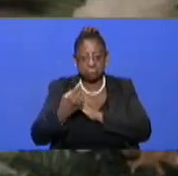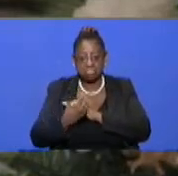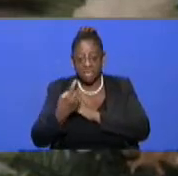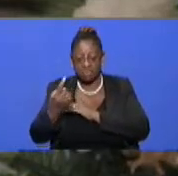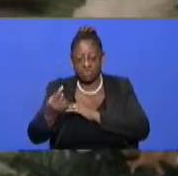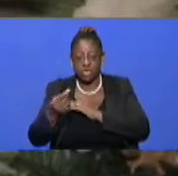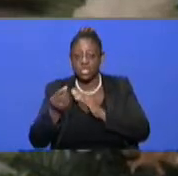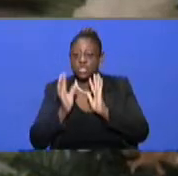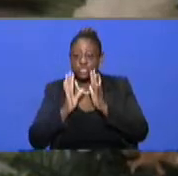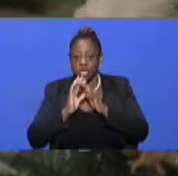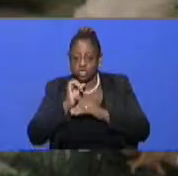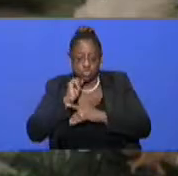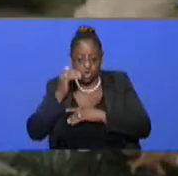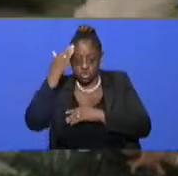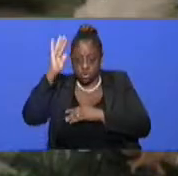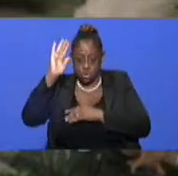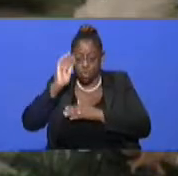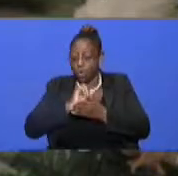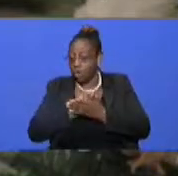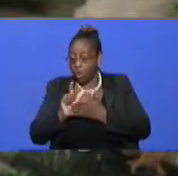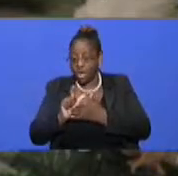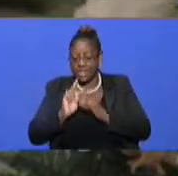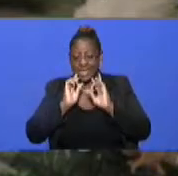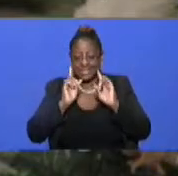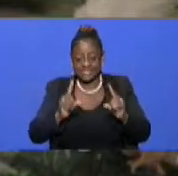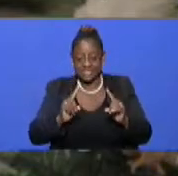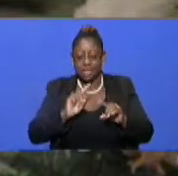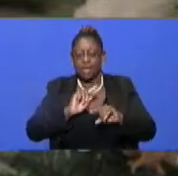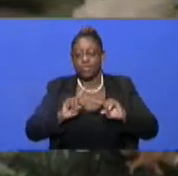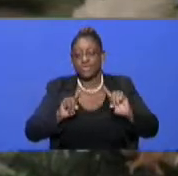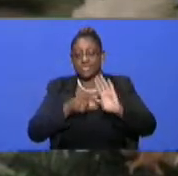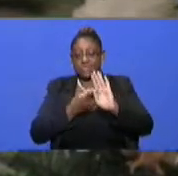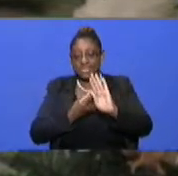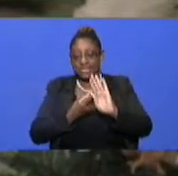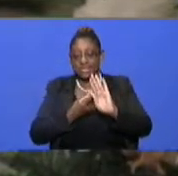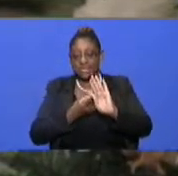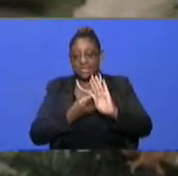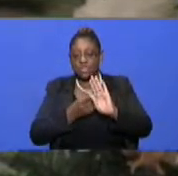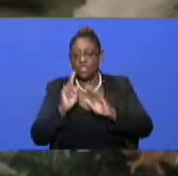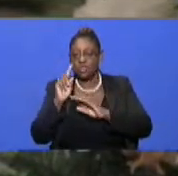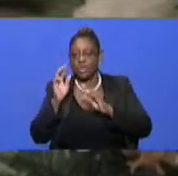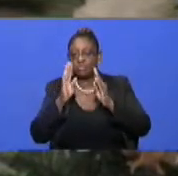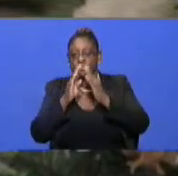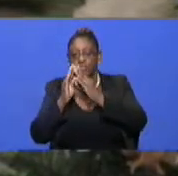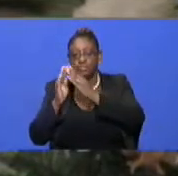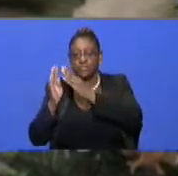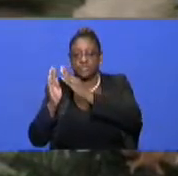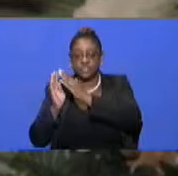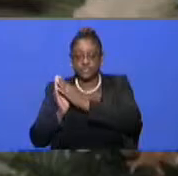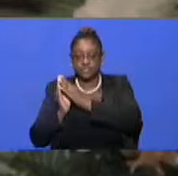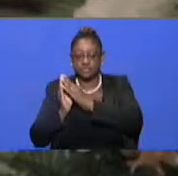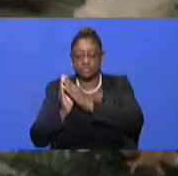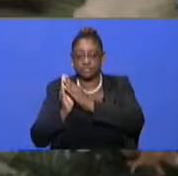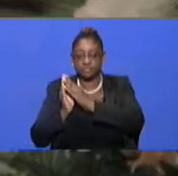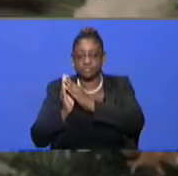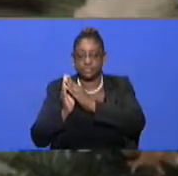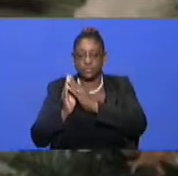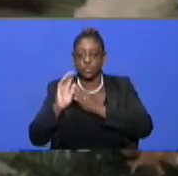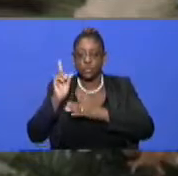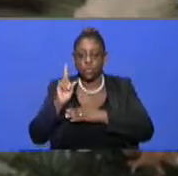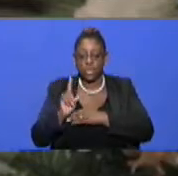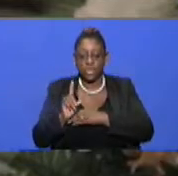not come with all the answers. This is the beginning of a series of town meetings, of Marcus Town, is we want to be able